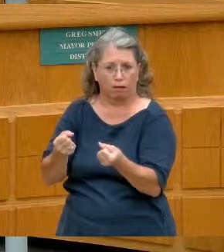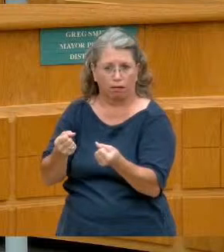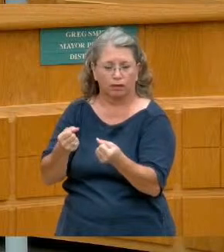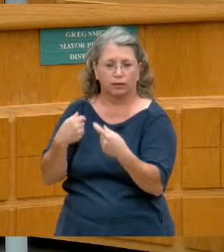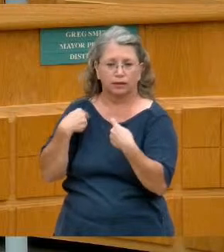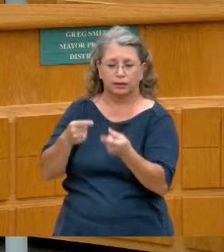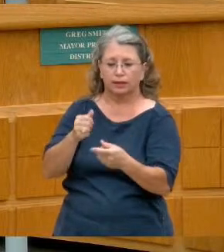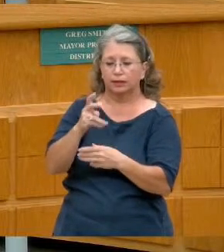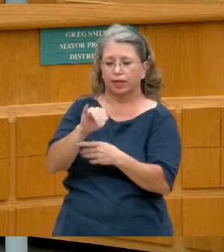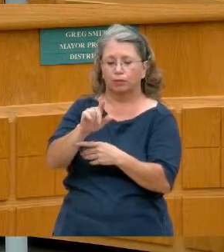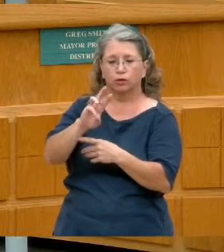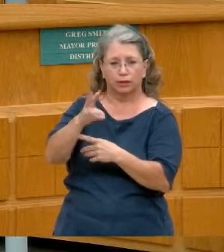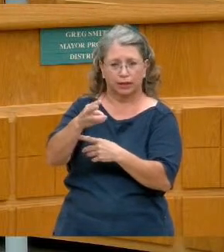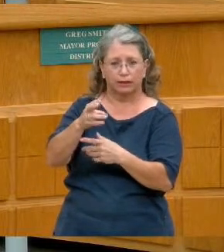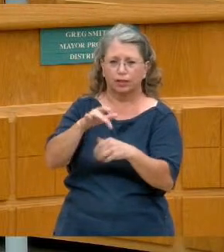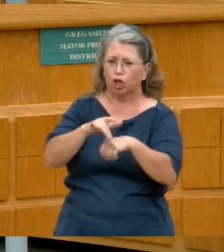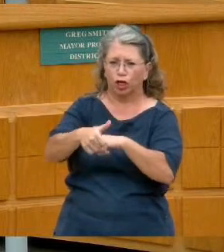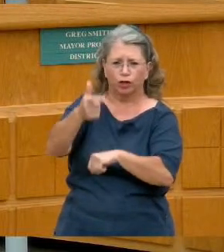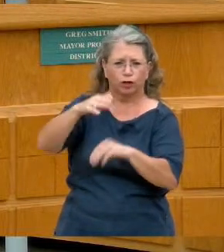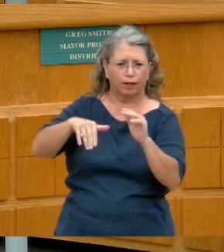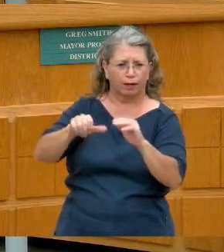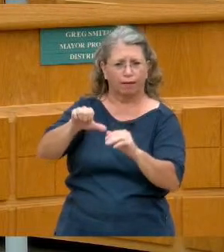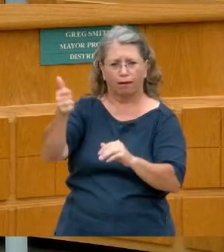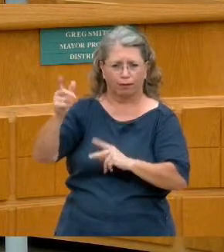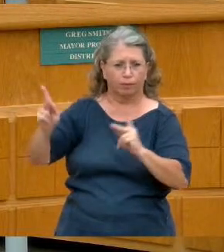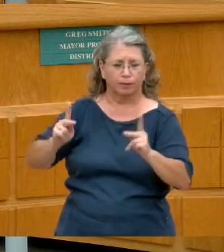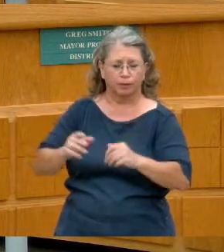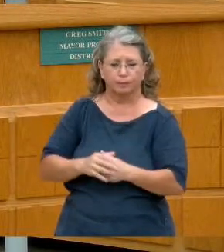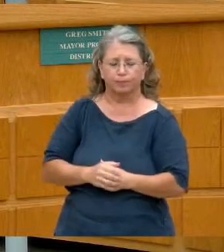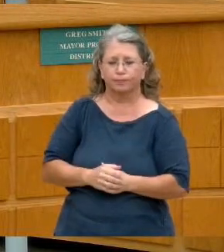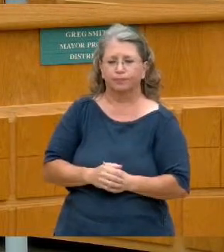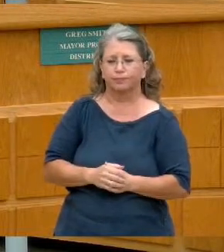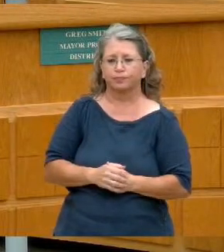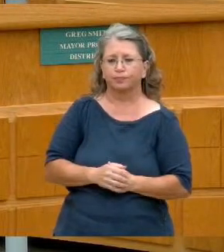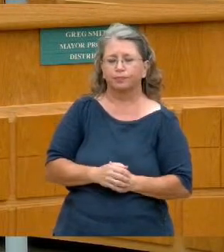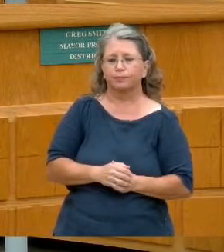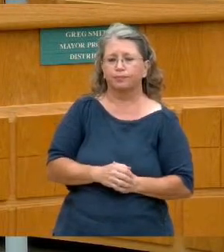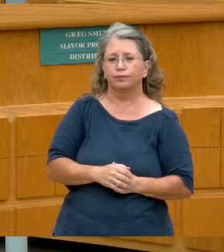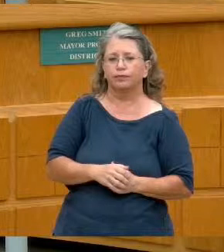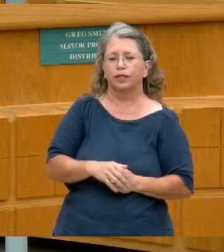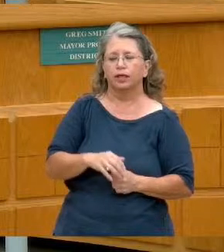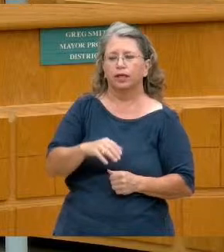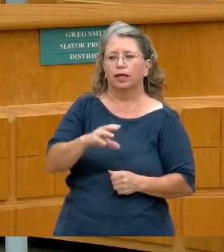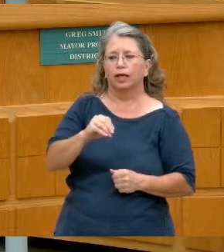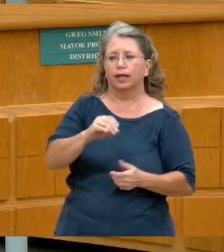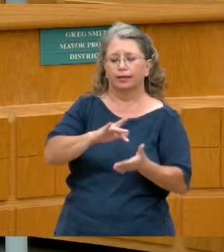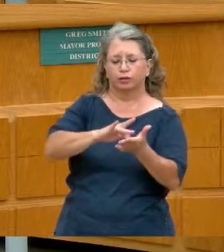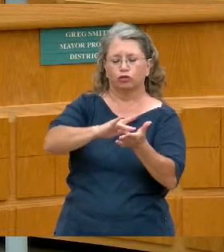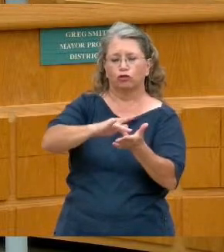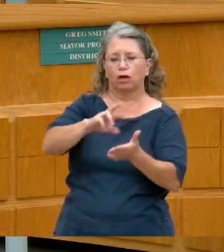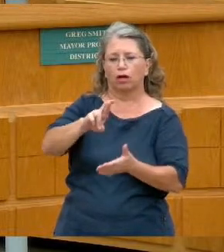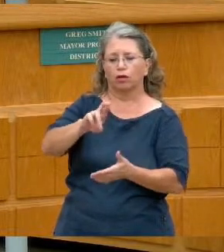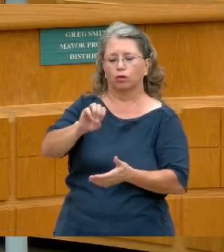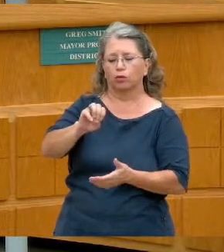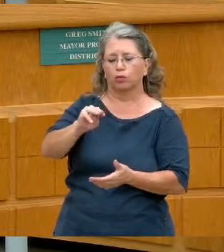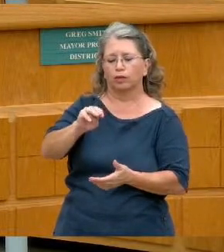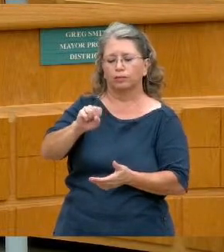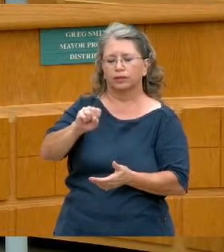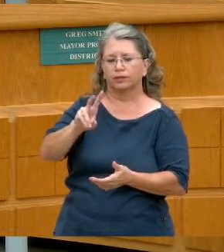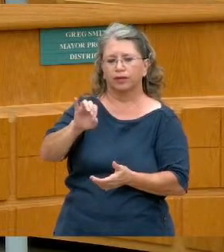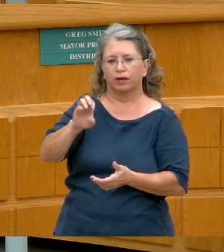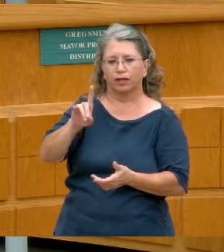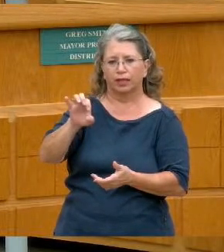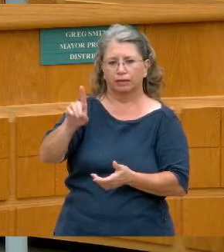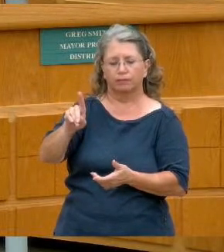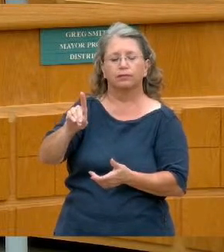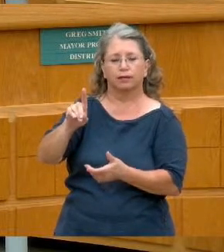6th. Of course, remdesivir also joined the treatment options a couple of weeks ago, so